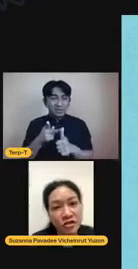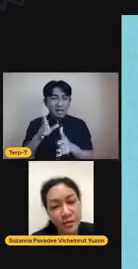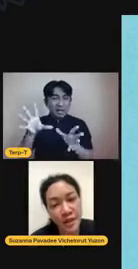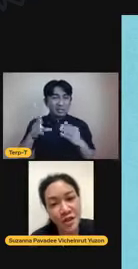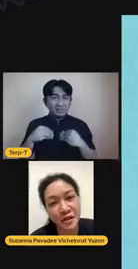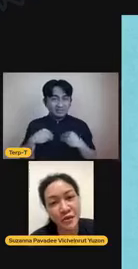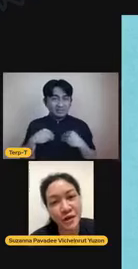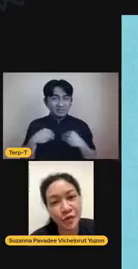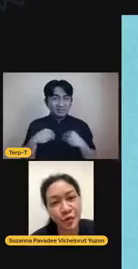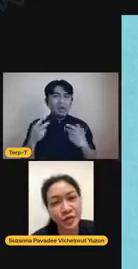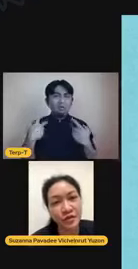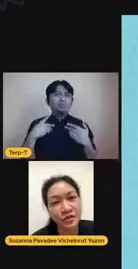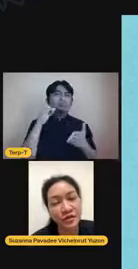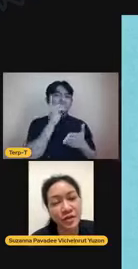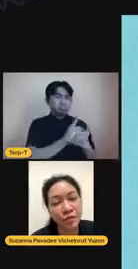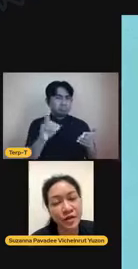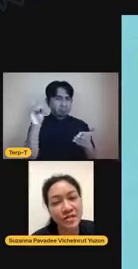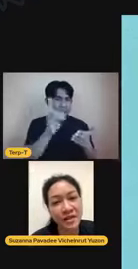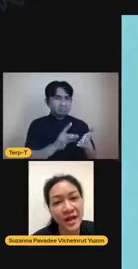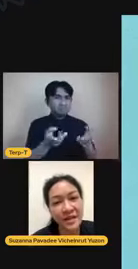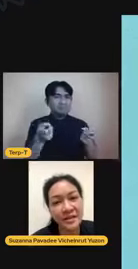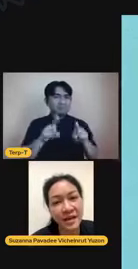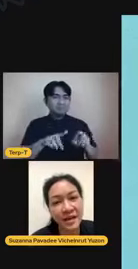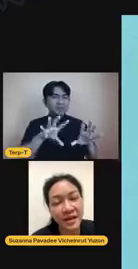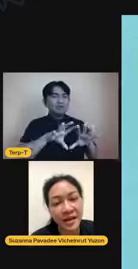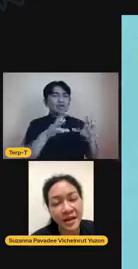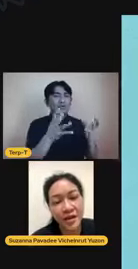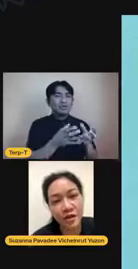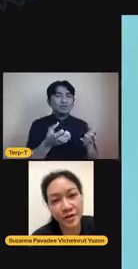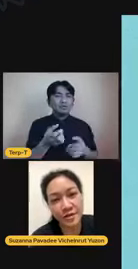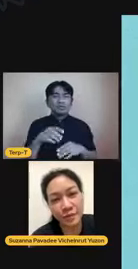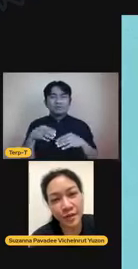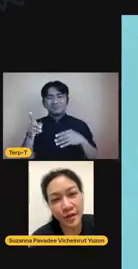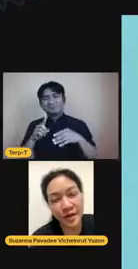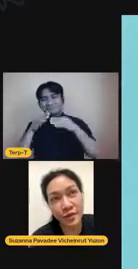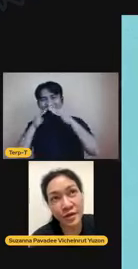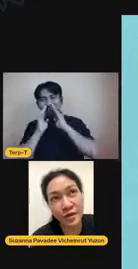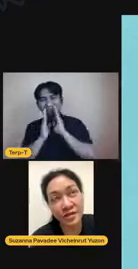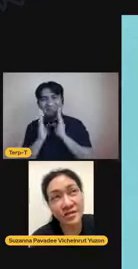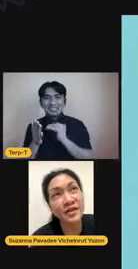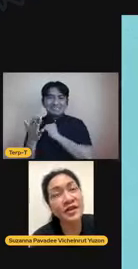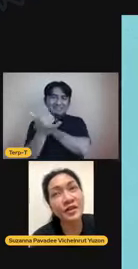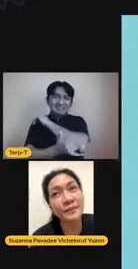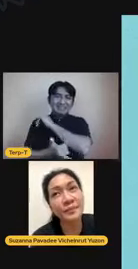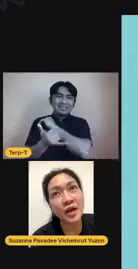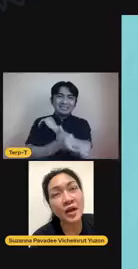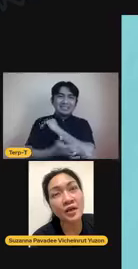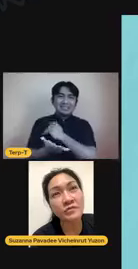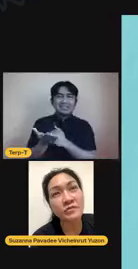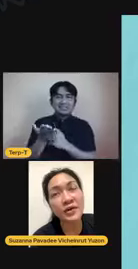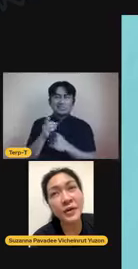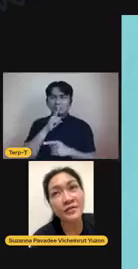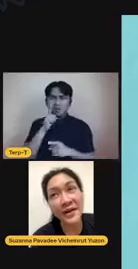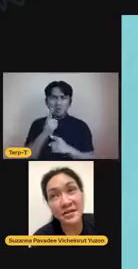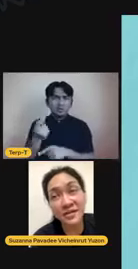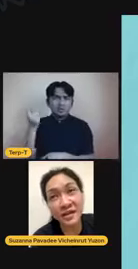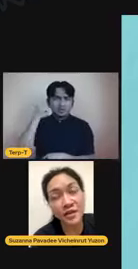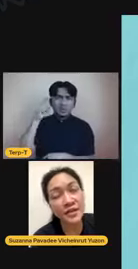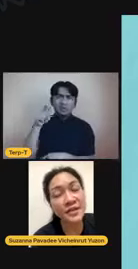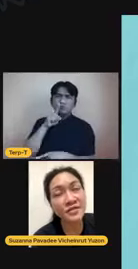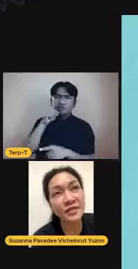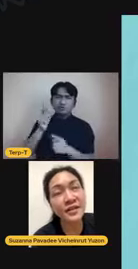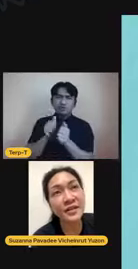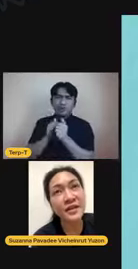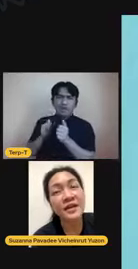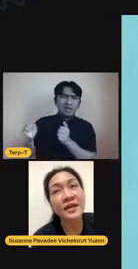there's discrimination around the world. What is sad is that countries that we consider very advanced